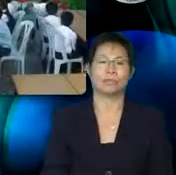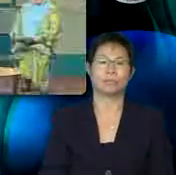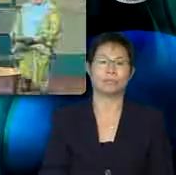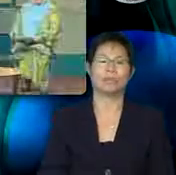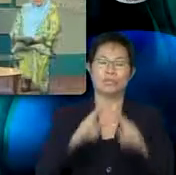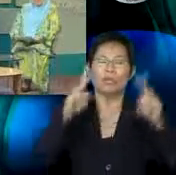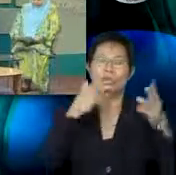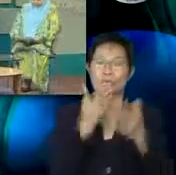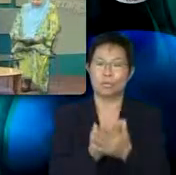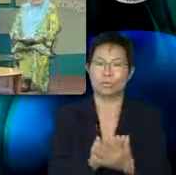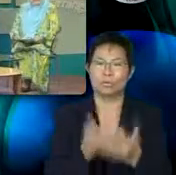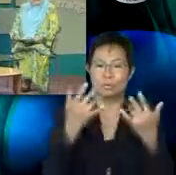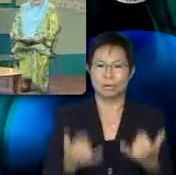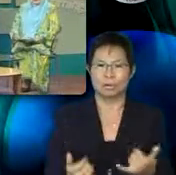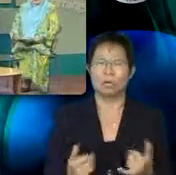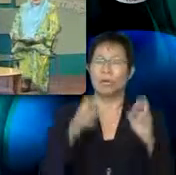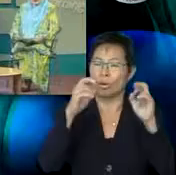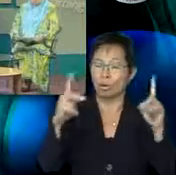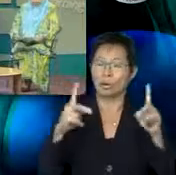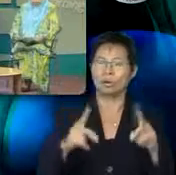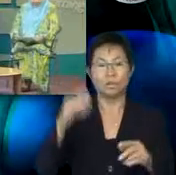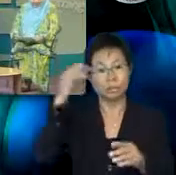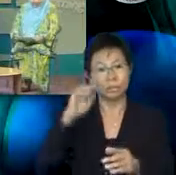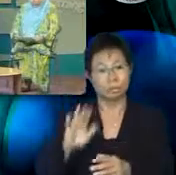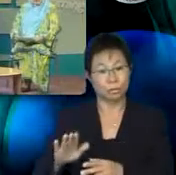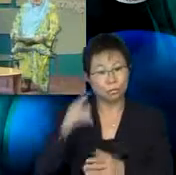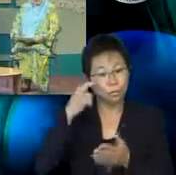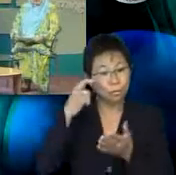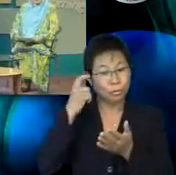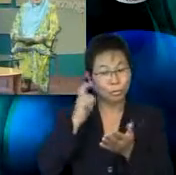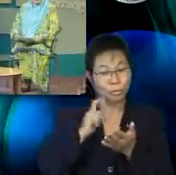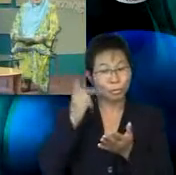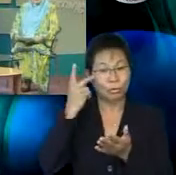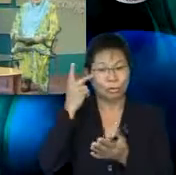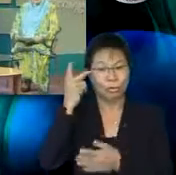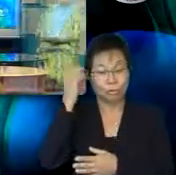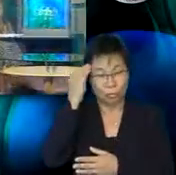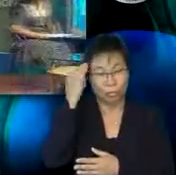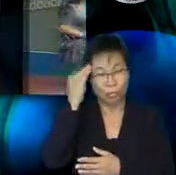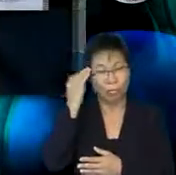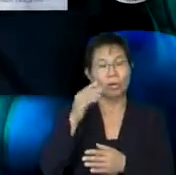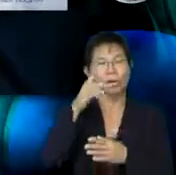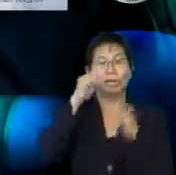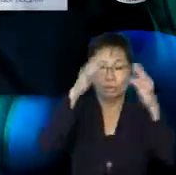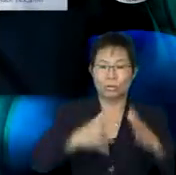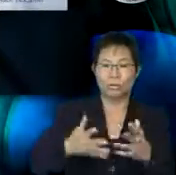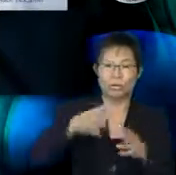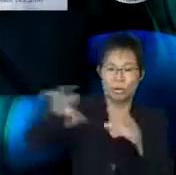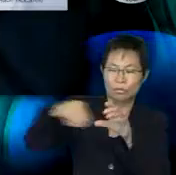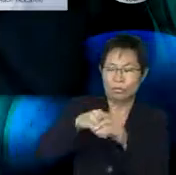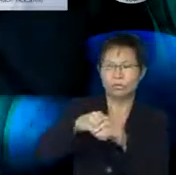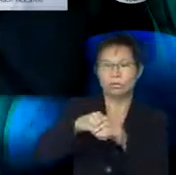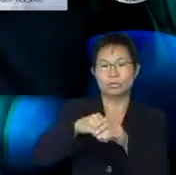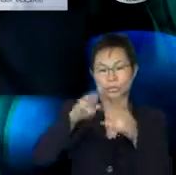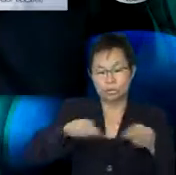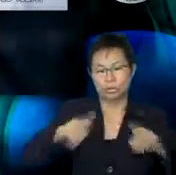B-O-O-T-S. Okay, very good. Now. Okay. You will notice that Miss Pritam involves her students in various ways. She points